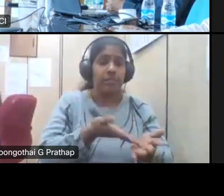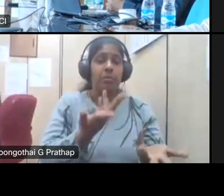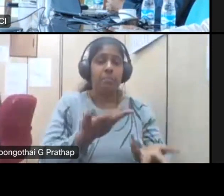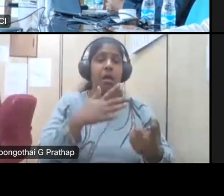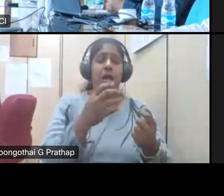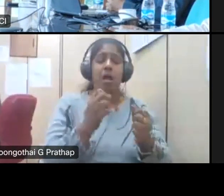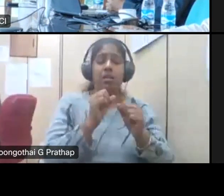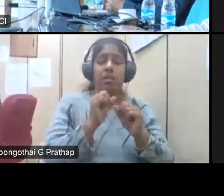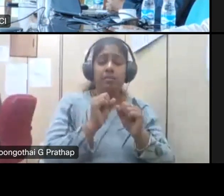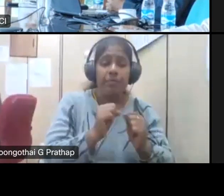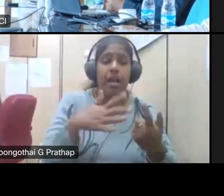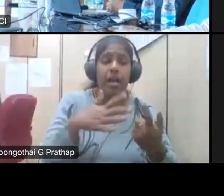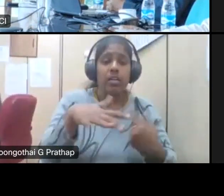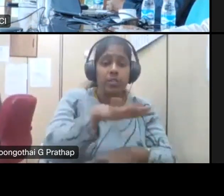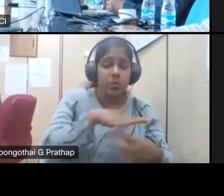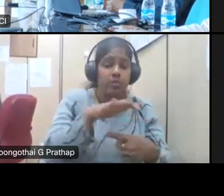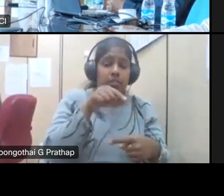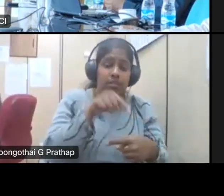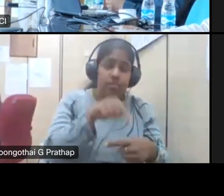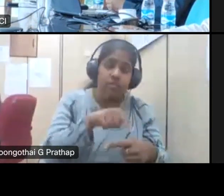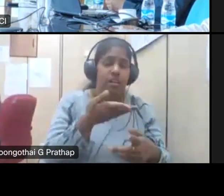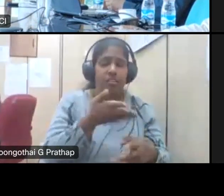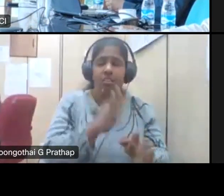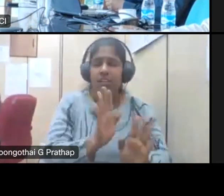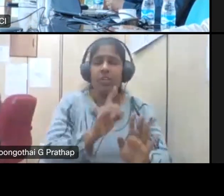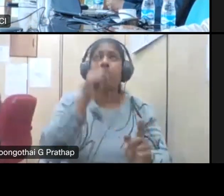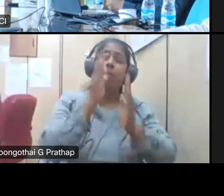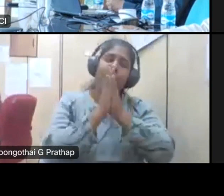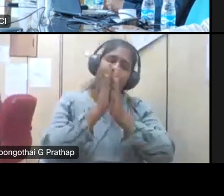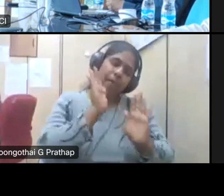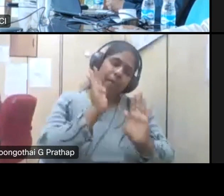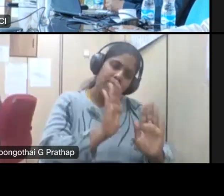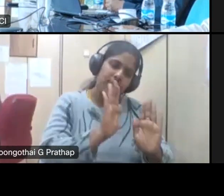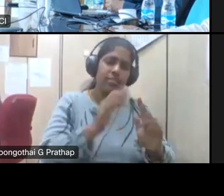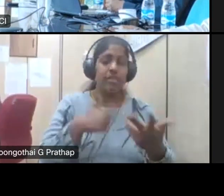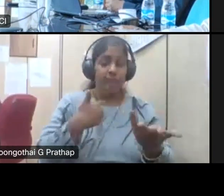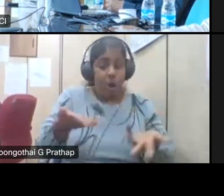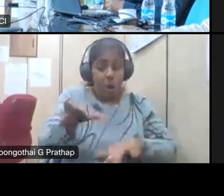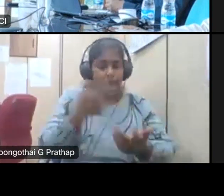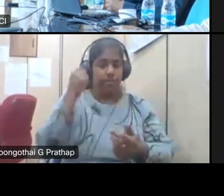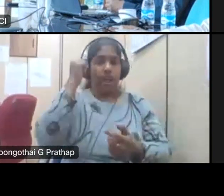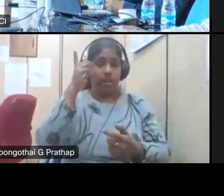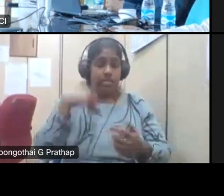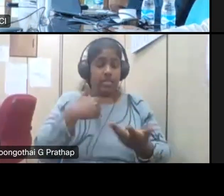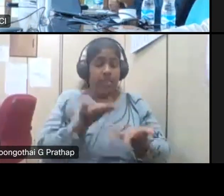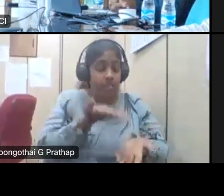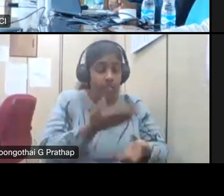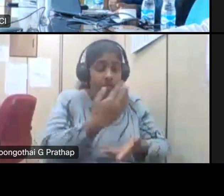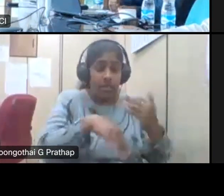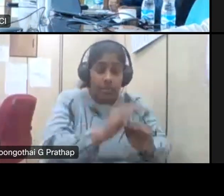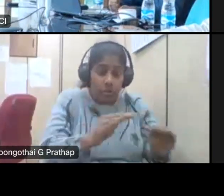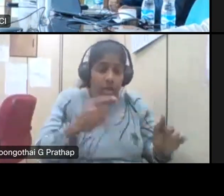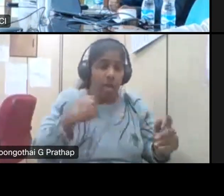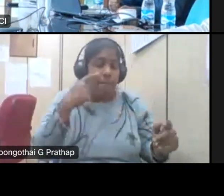is considered to be a blessing. We want you all to understand that we are here to support each and every